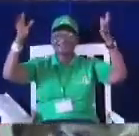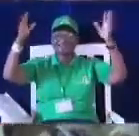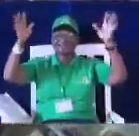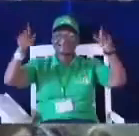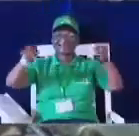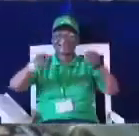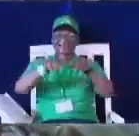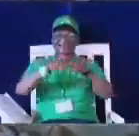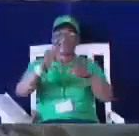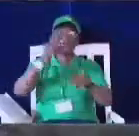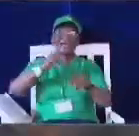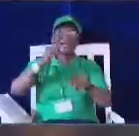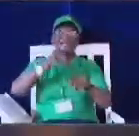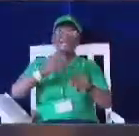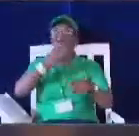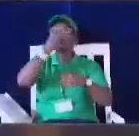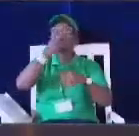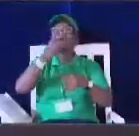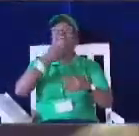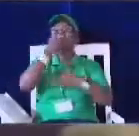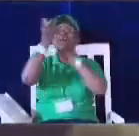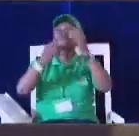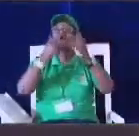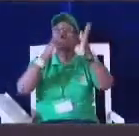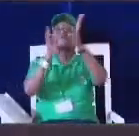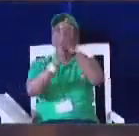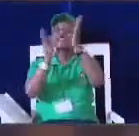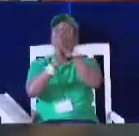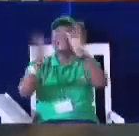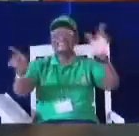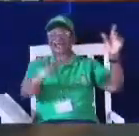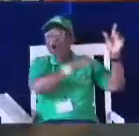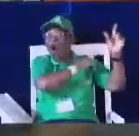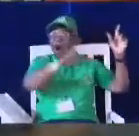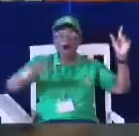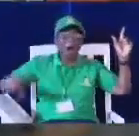So girls, shout praise the Lord.